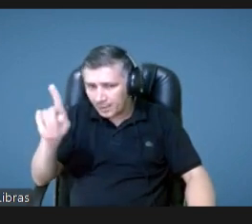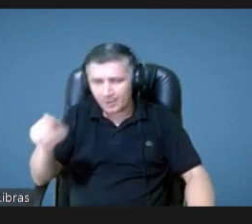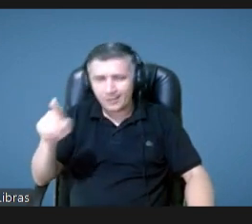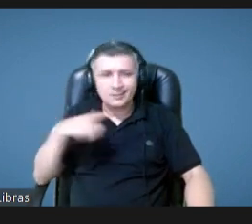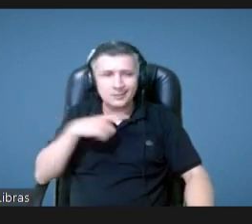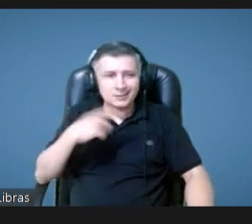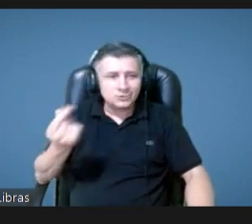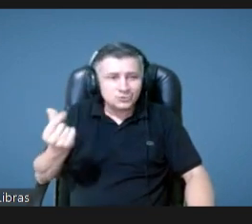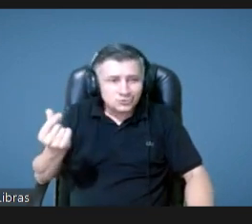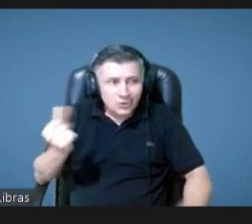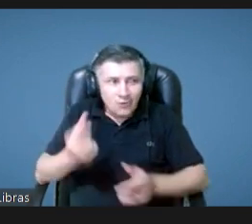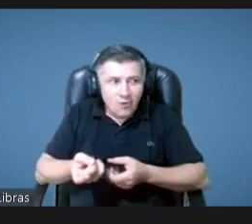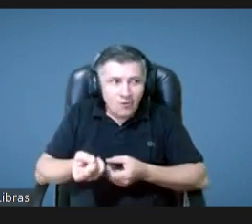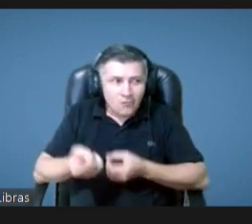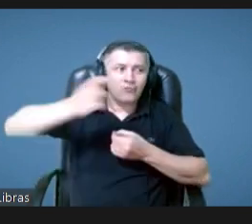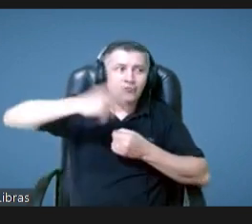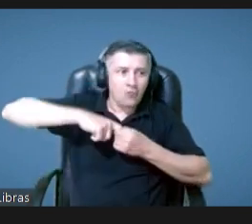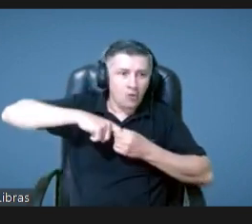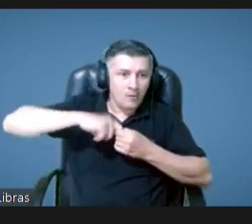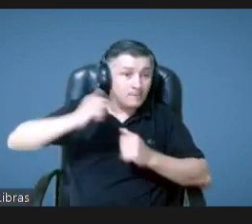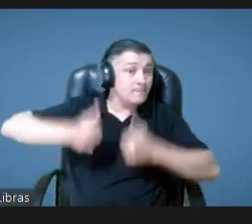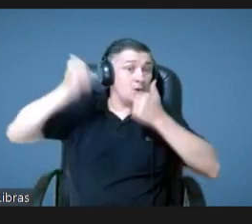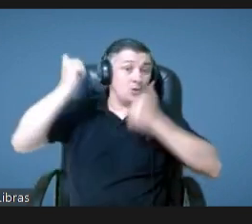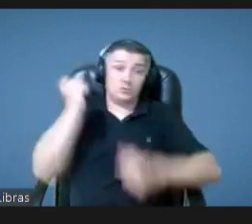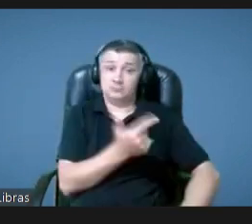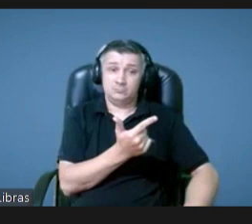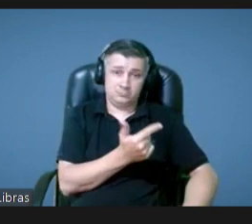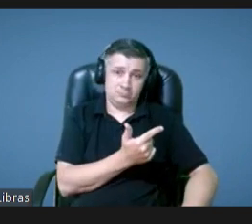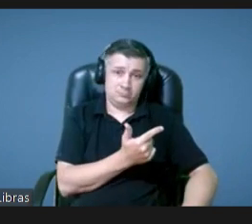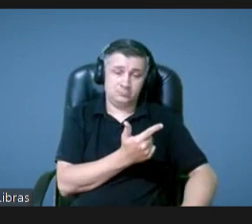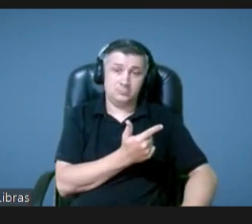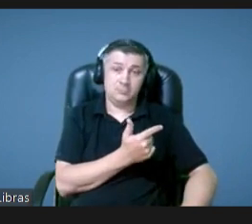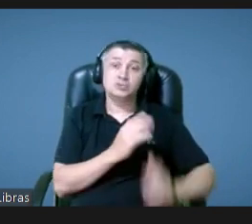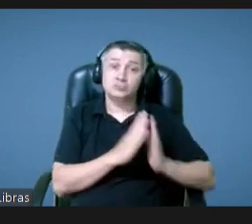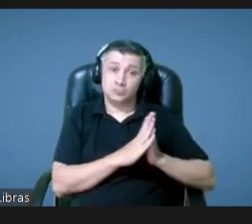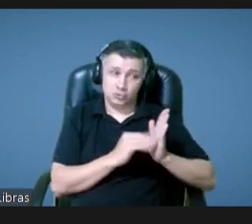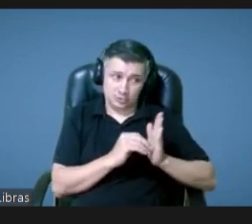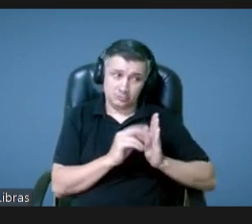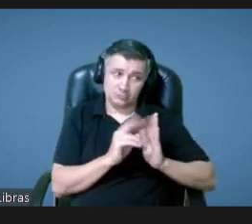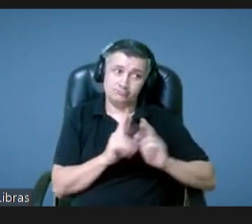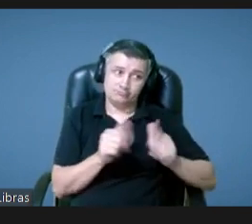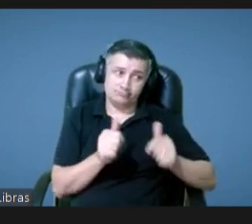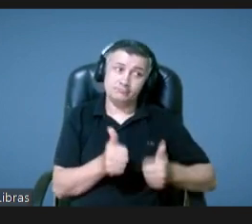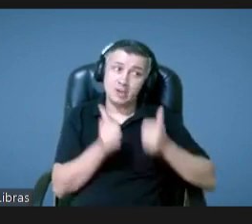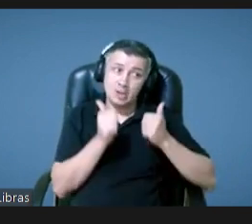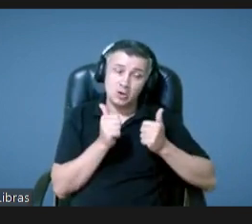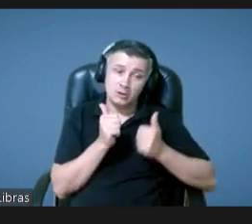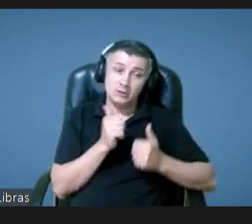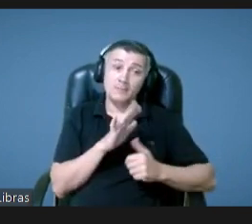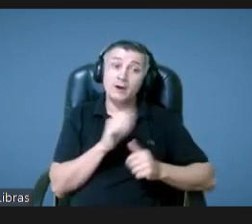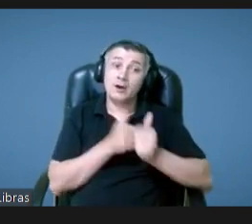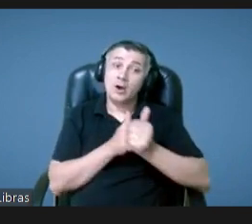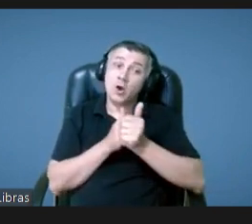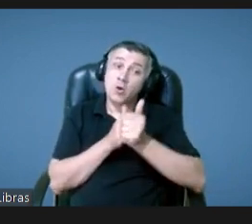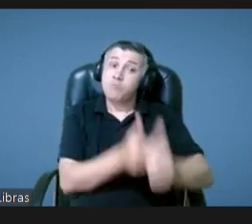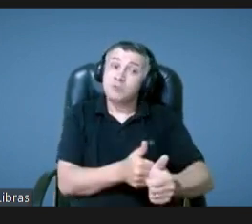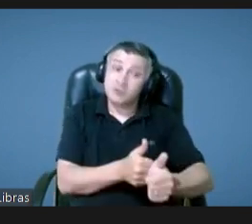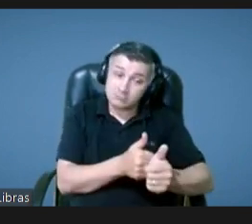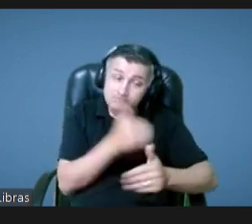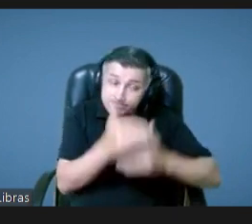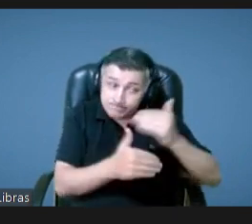club. We believe the return on invested capital is even better under the surf club